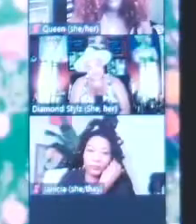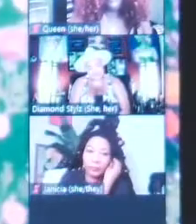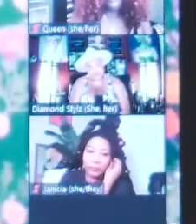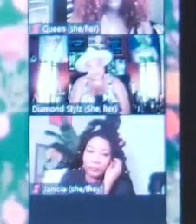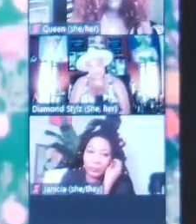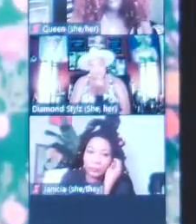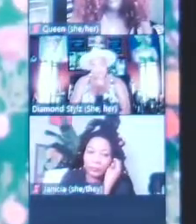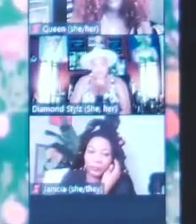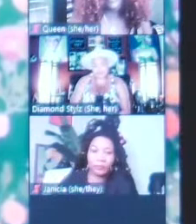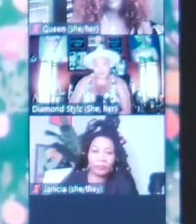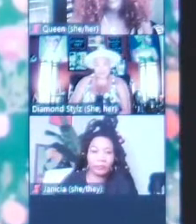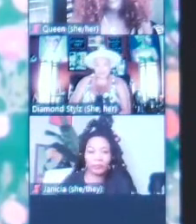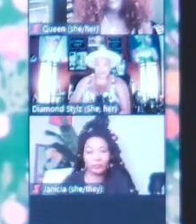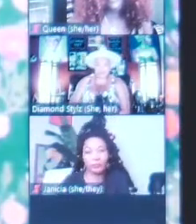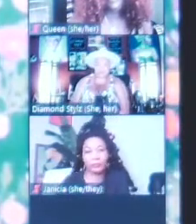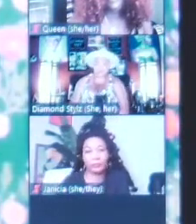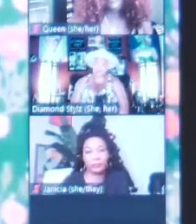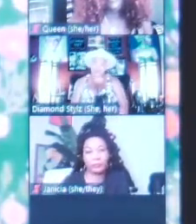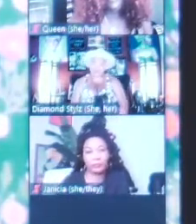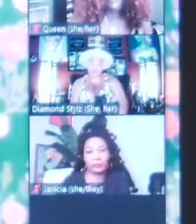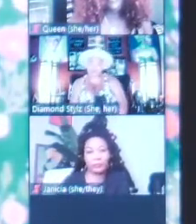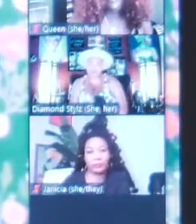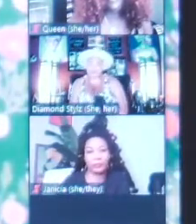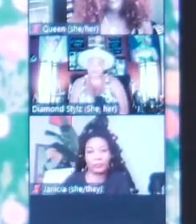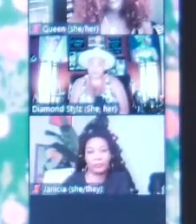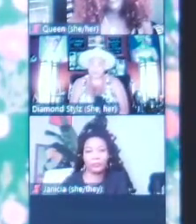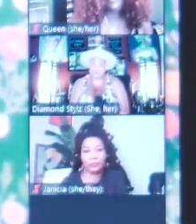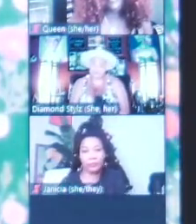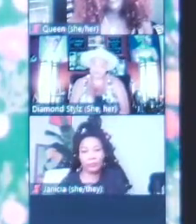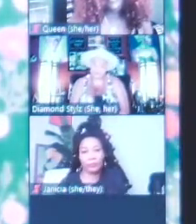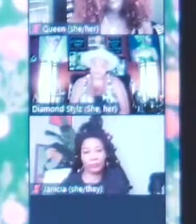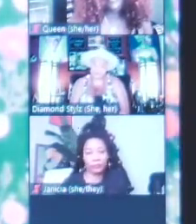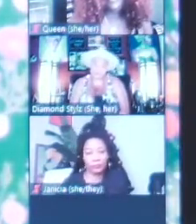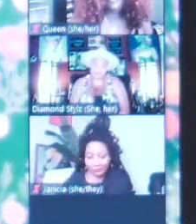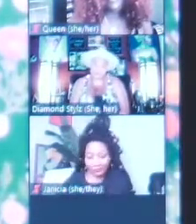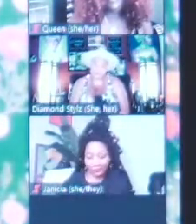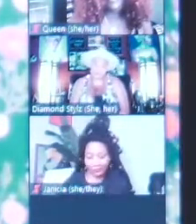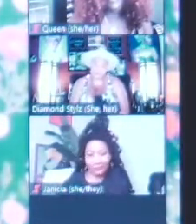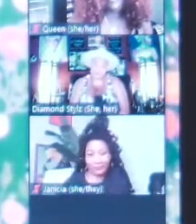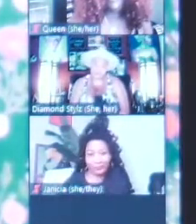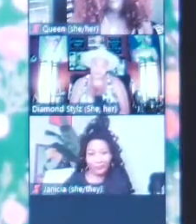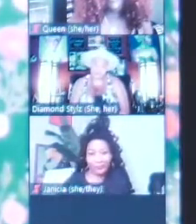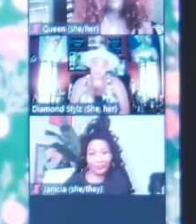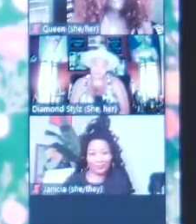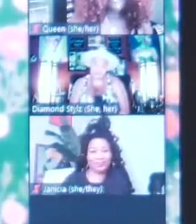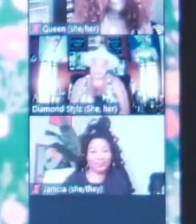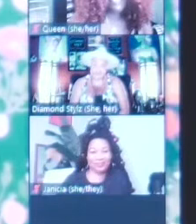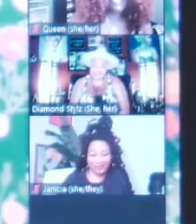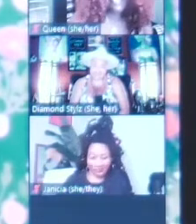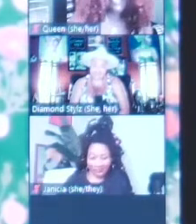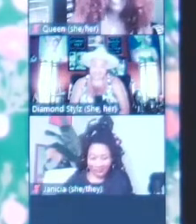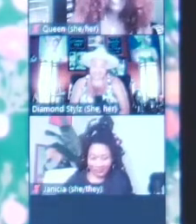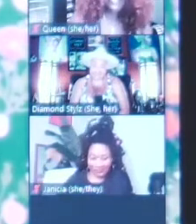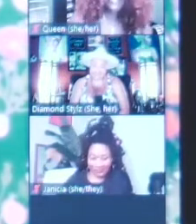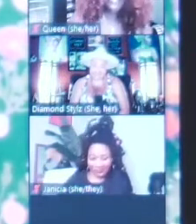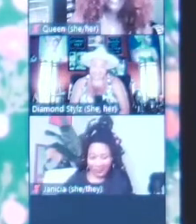You can find me on Twitter. It's at itty bitty NY. It's a family nickname.